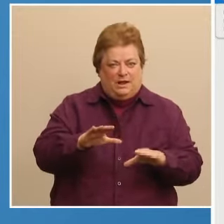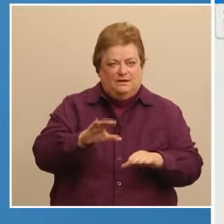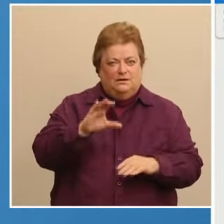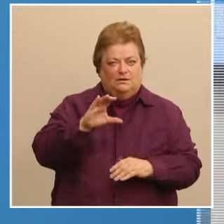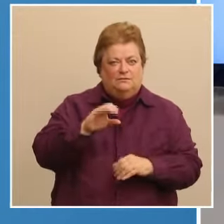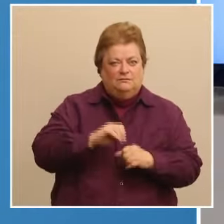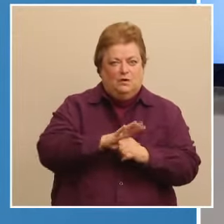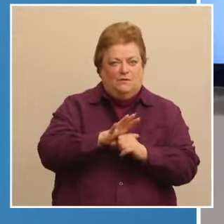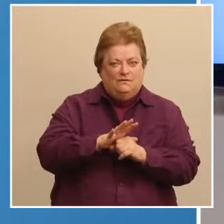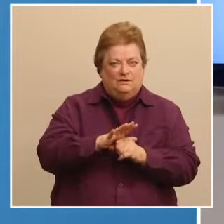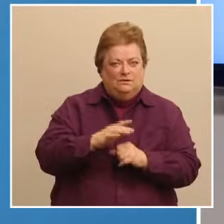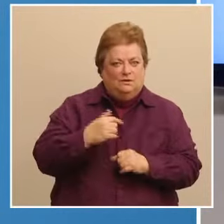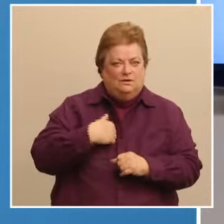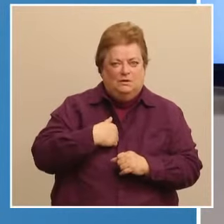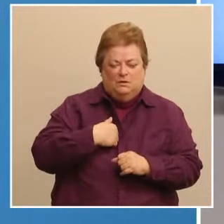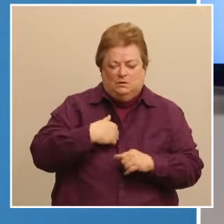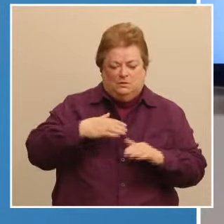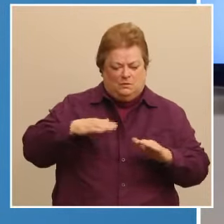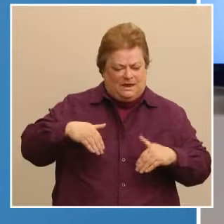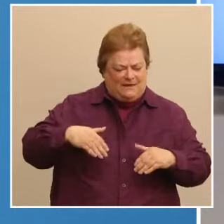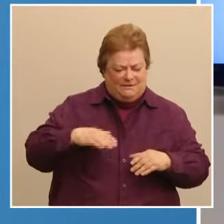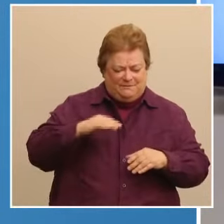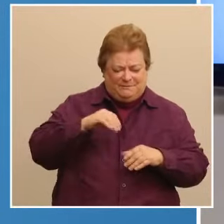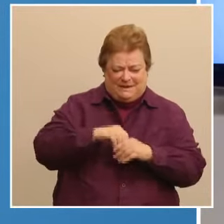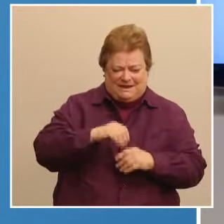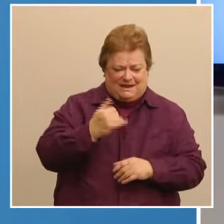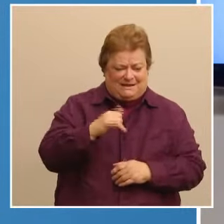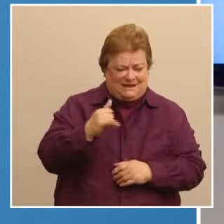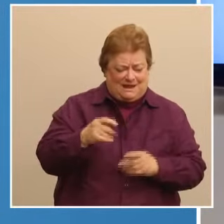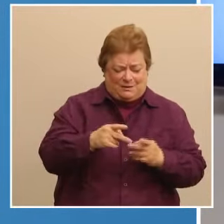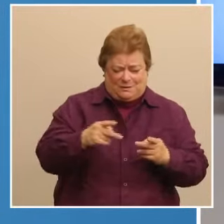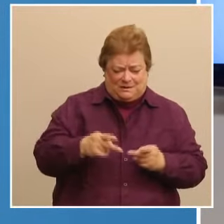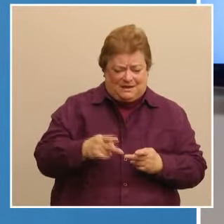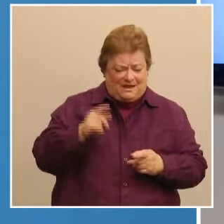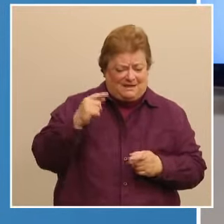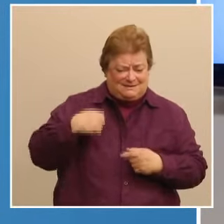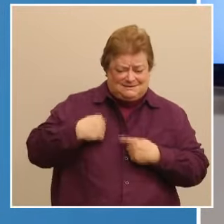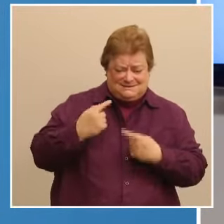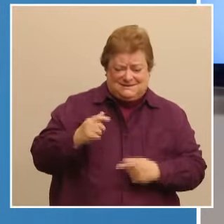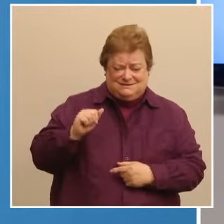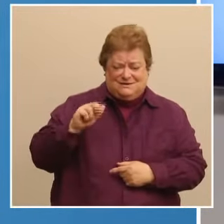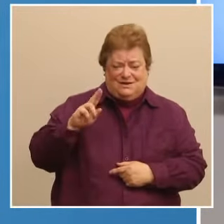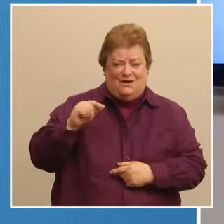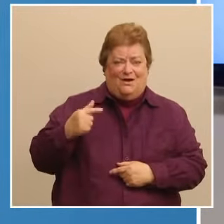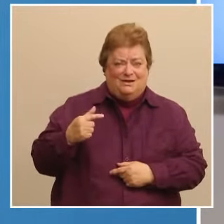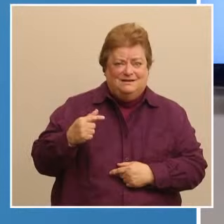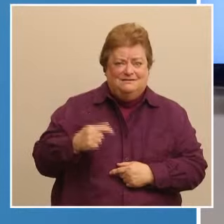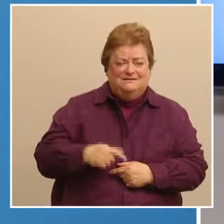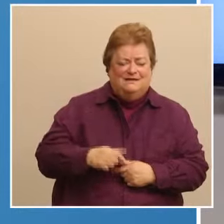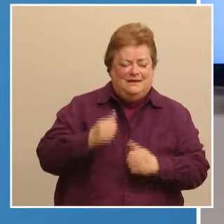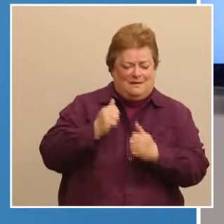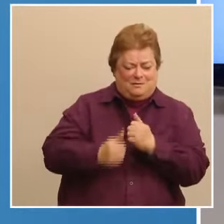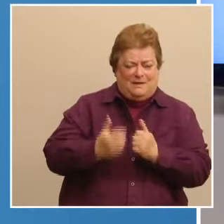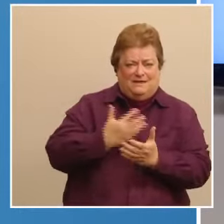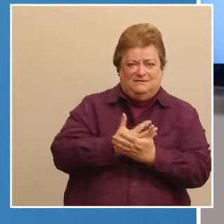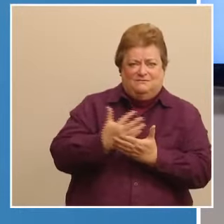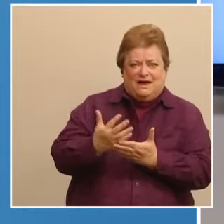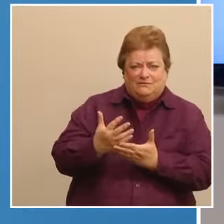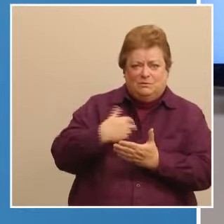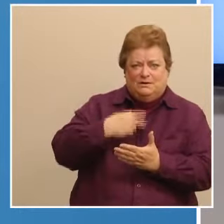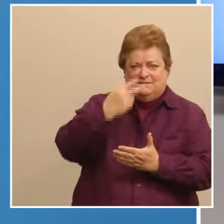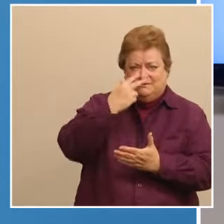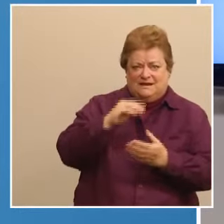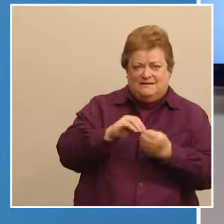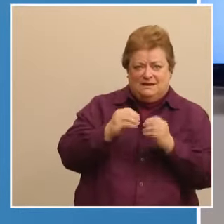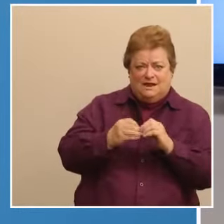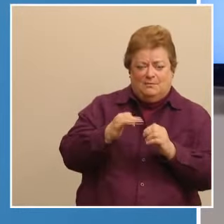COVID-19. We have not been in yellow position since late August. In the past 5 weeks, we have seen the number